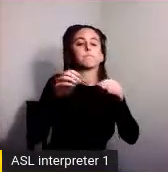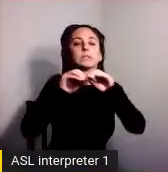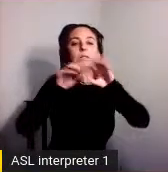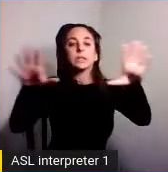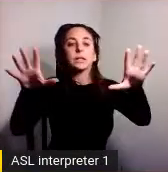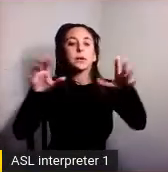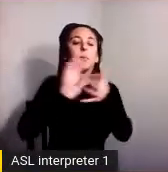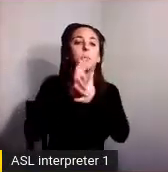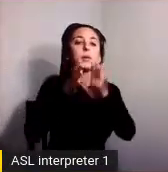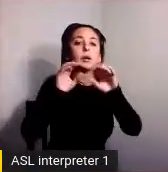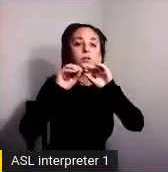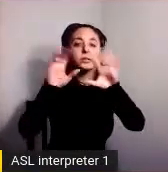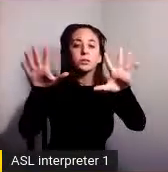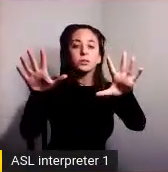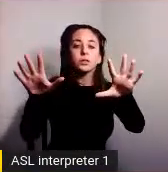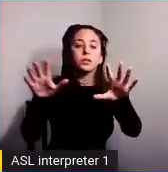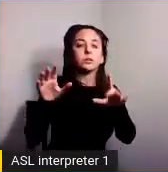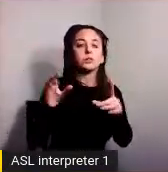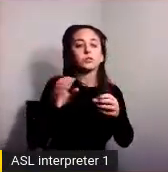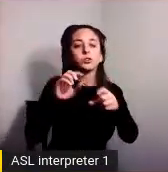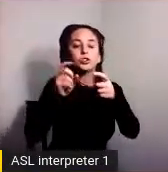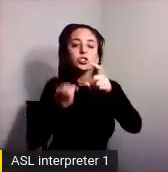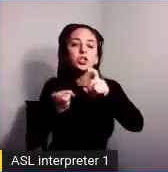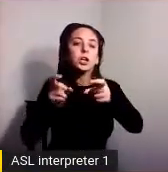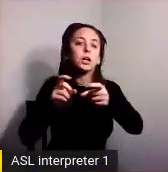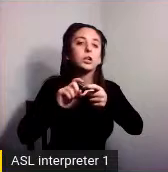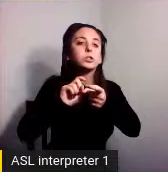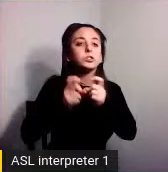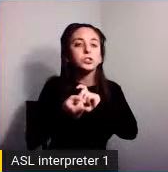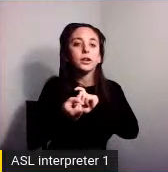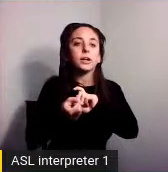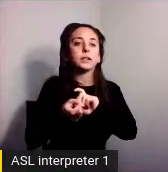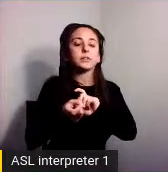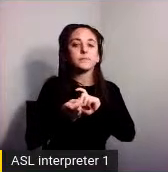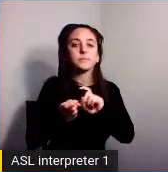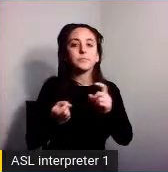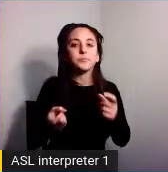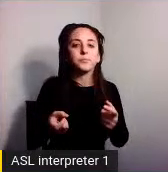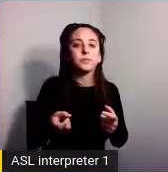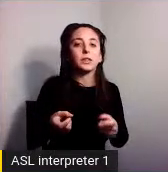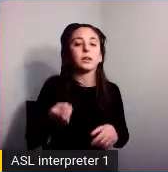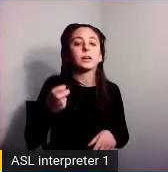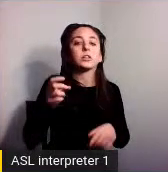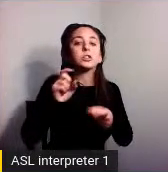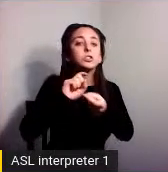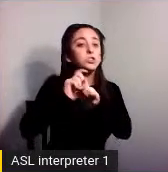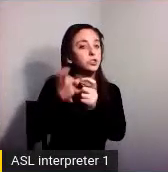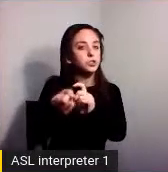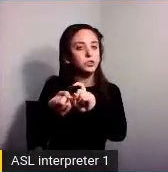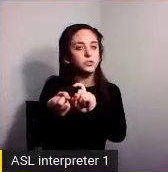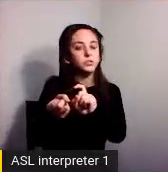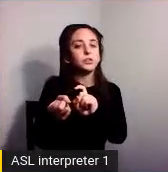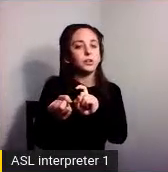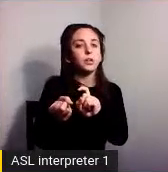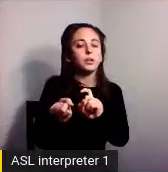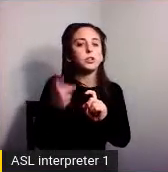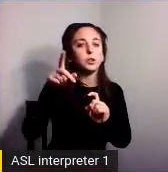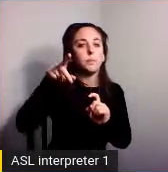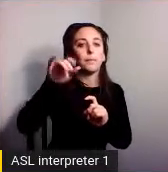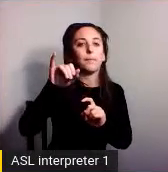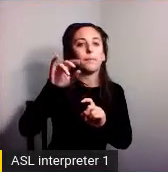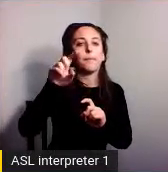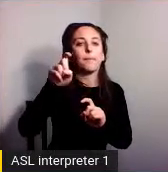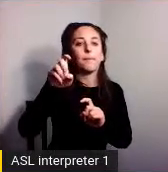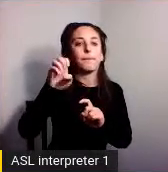that. So a little bit, a lot. And what's happening is the sharpening is actually changing the pixels. So I